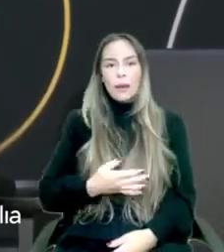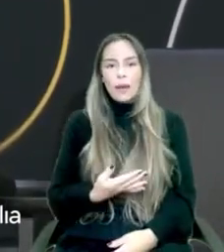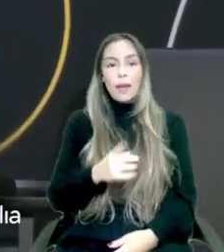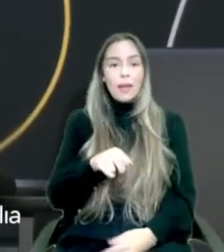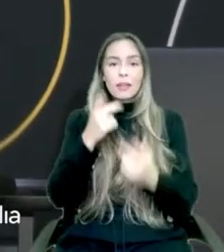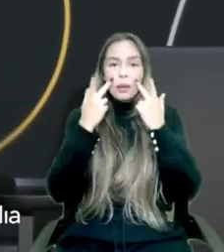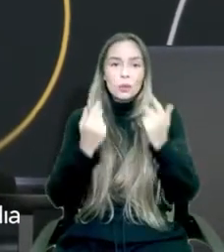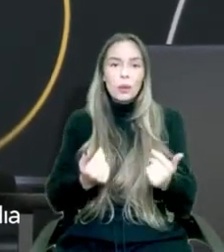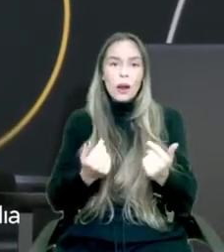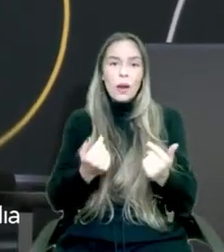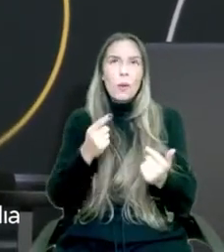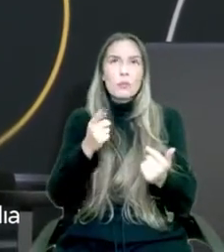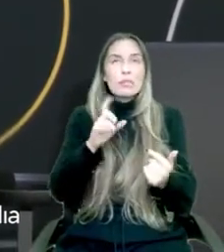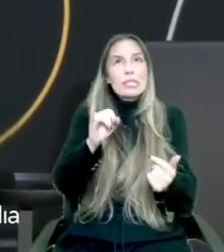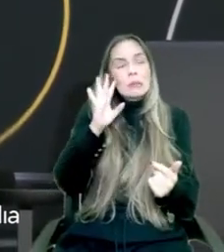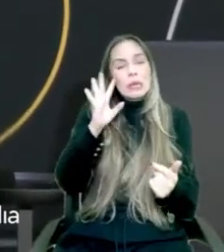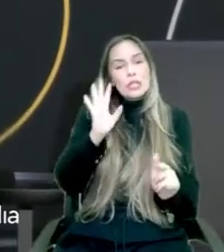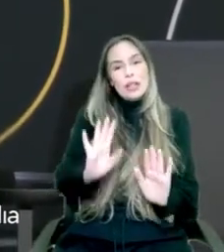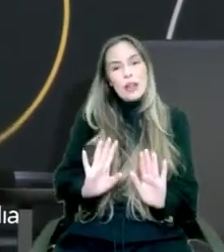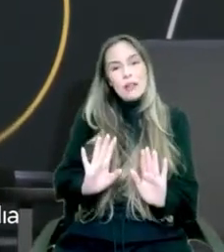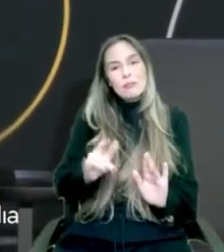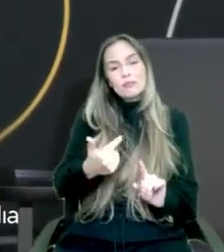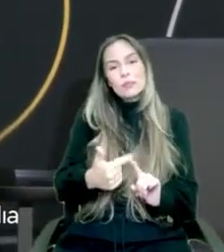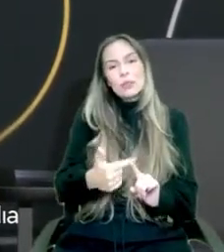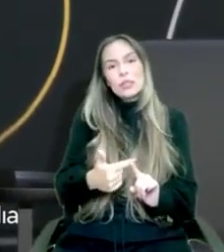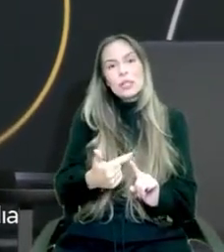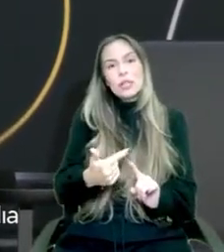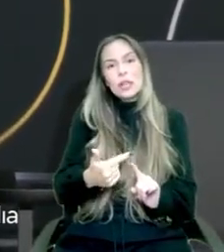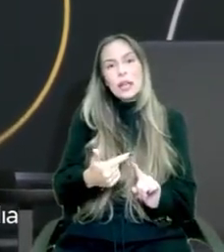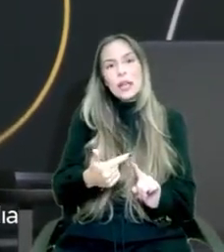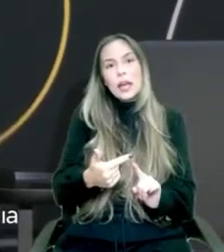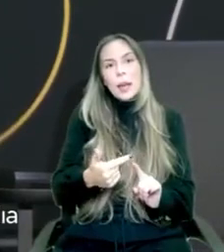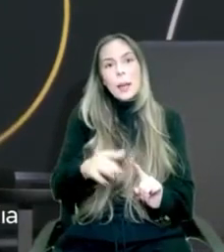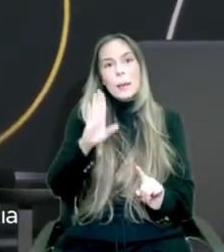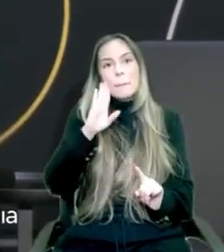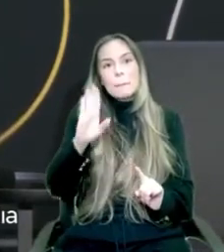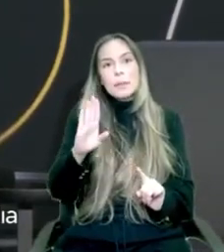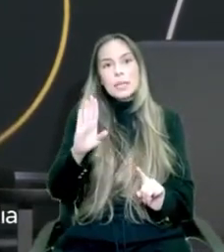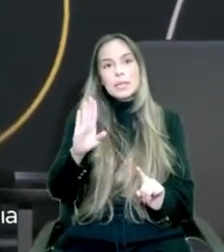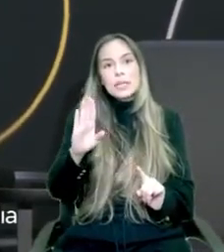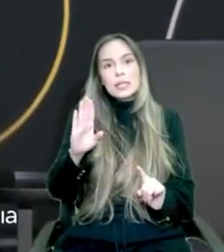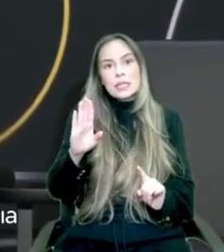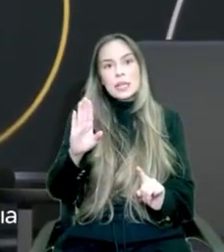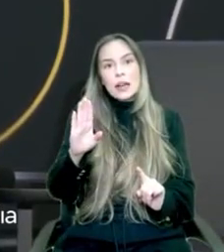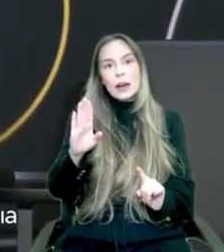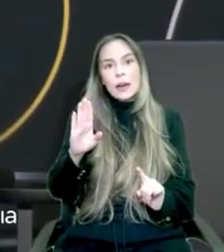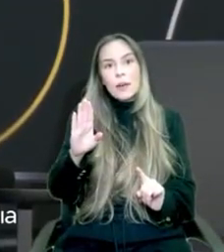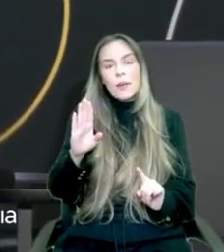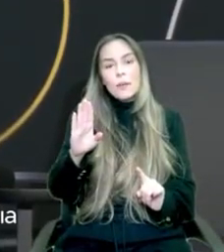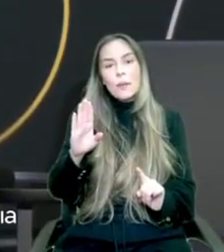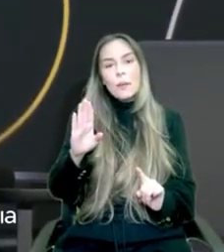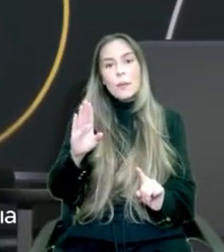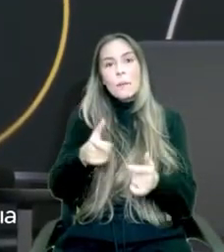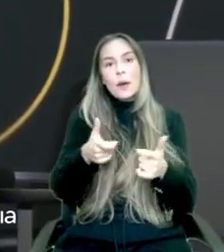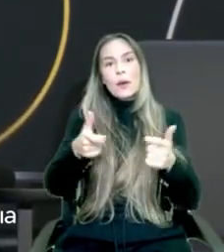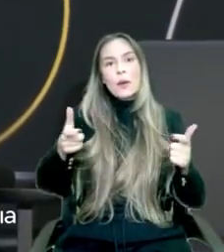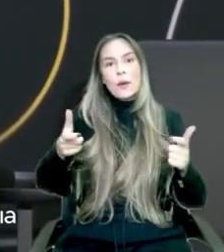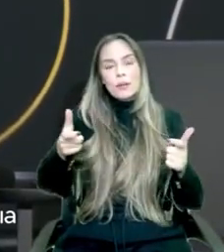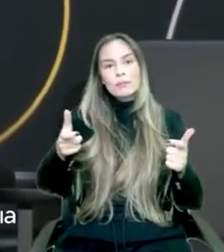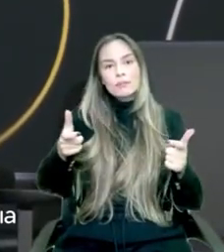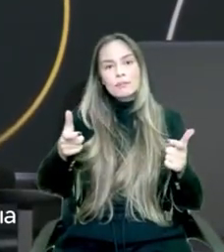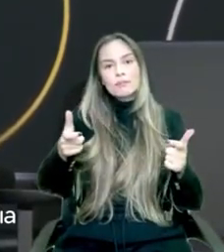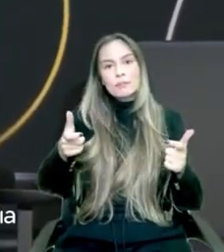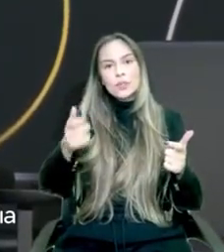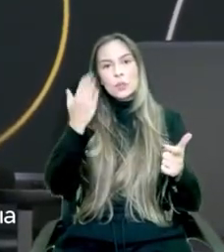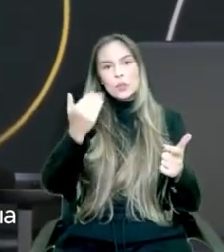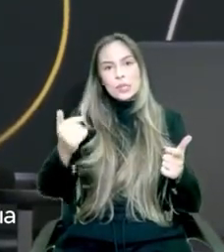about it, especially successful organizations that have become big. I mean, they're successful at something.